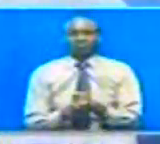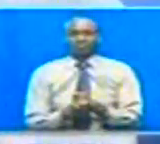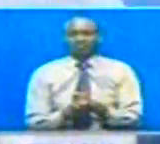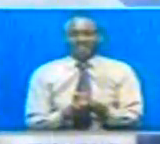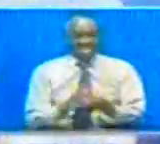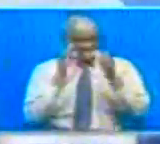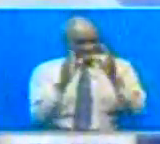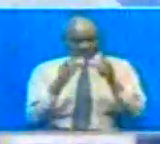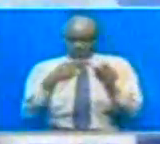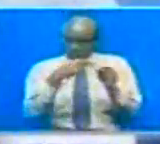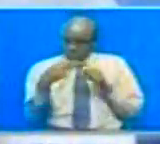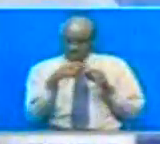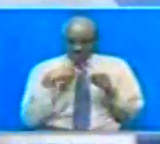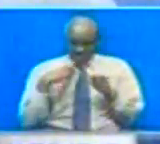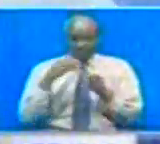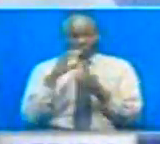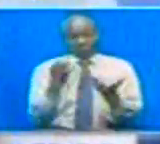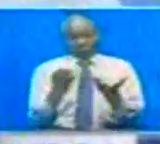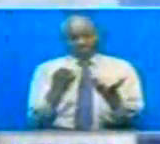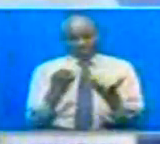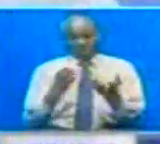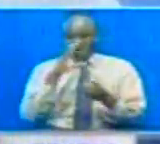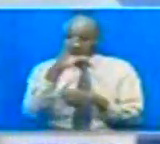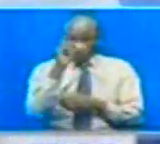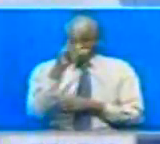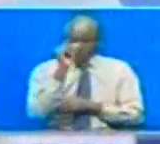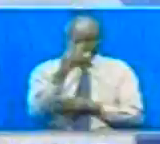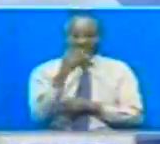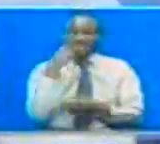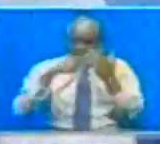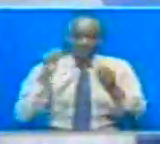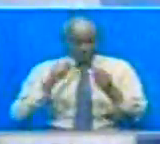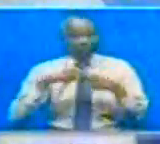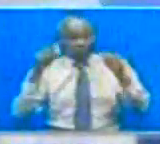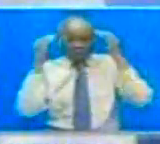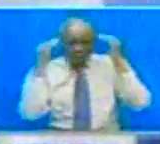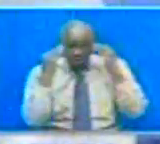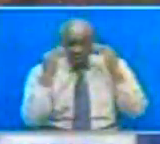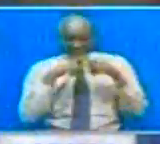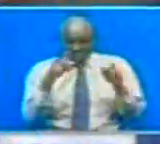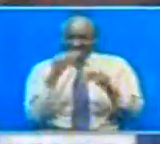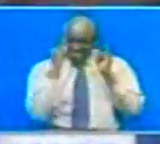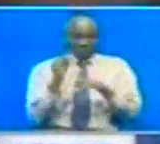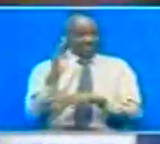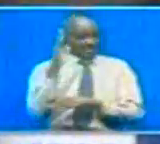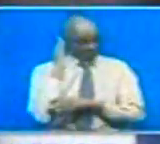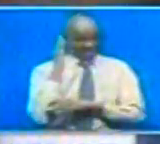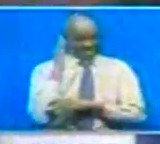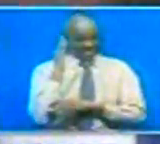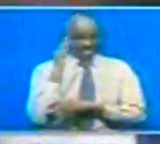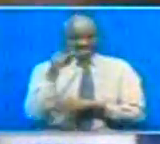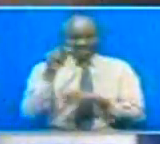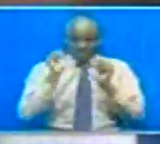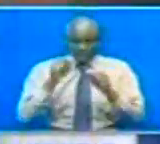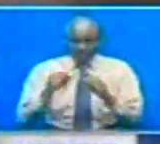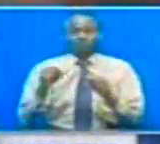If the Coalition for Reform and Democracy make good their threat to go to court, then the new Security Laws Amendment Act is about